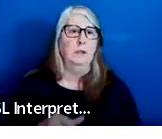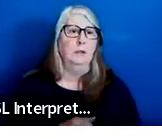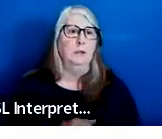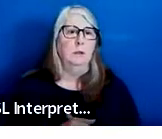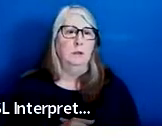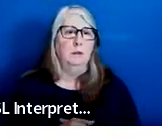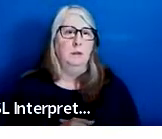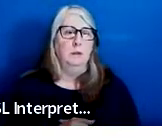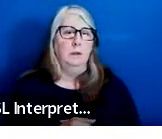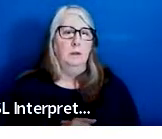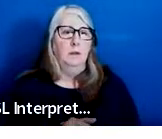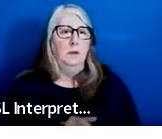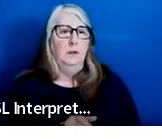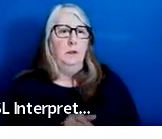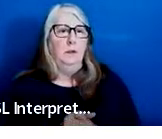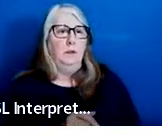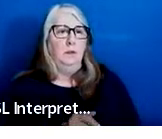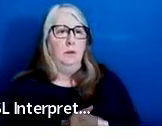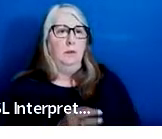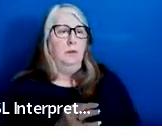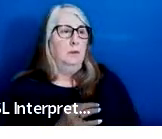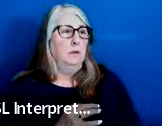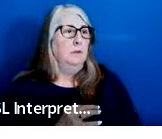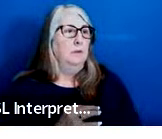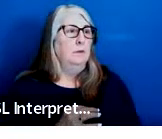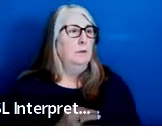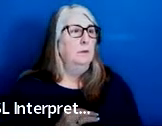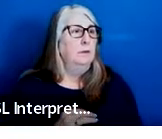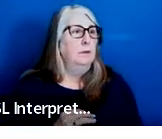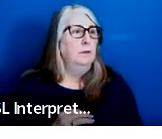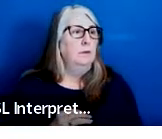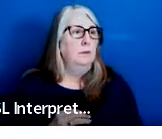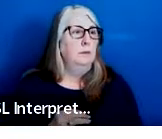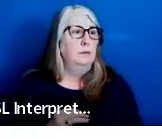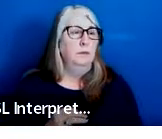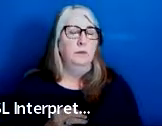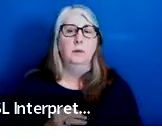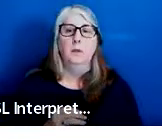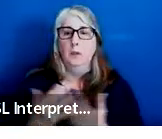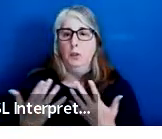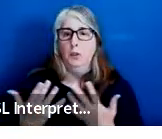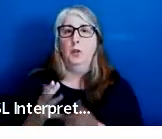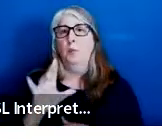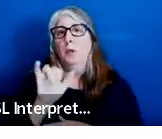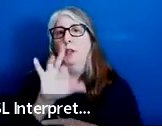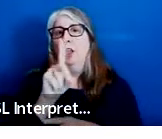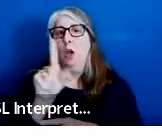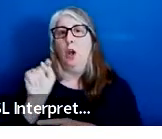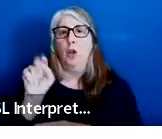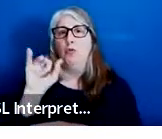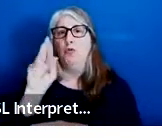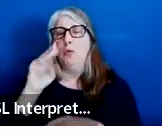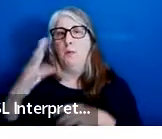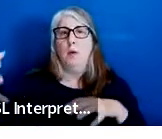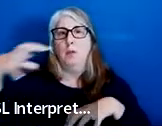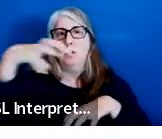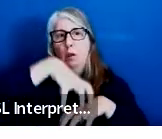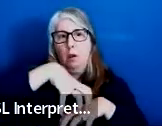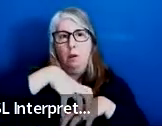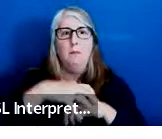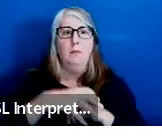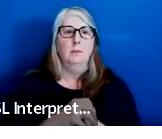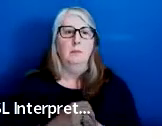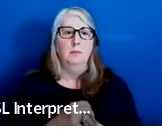Seal them, tie them in a knot and seal them closed. Put some yard trim on top to help, with the yuck factor that